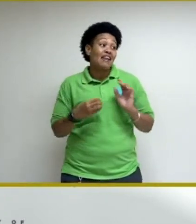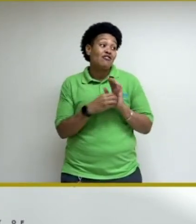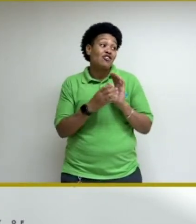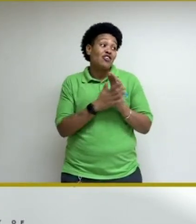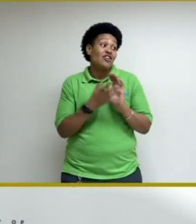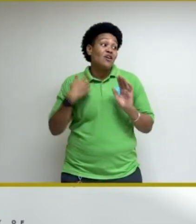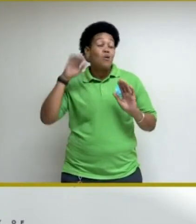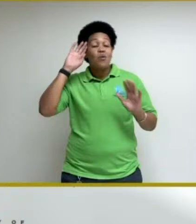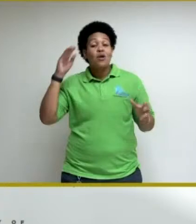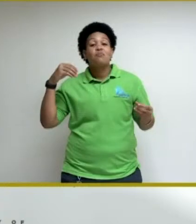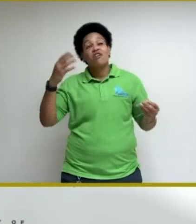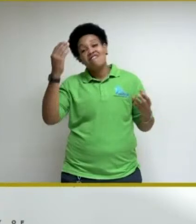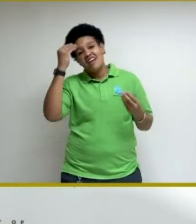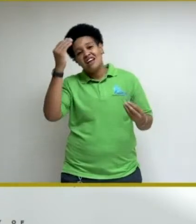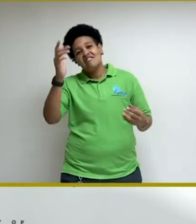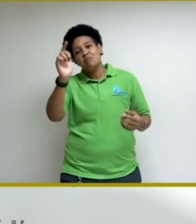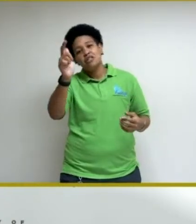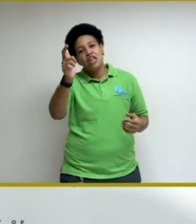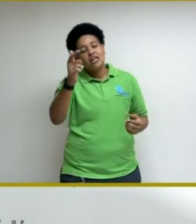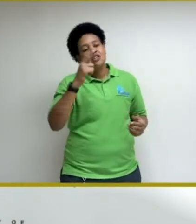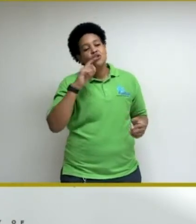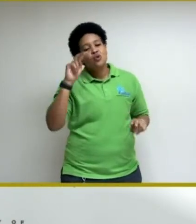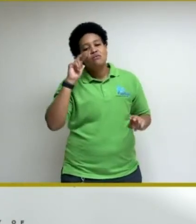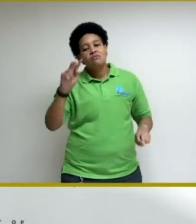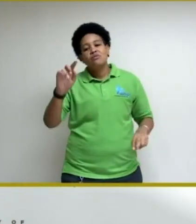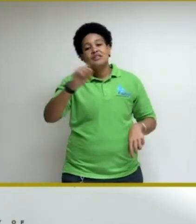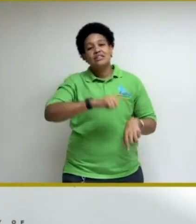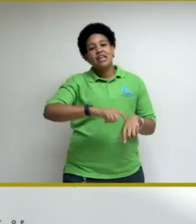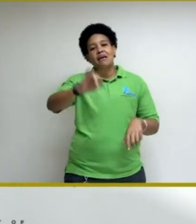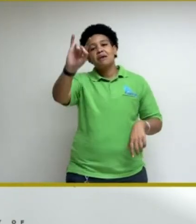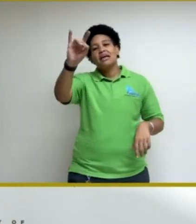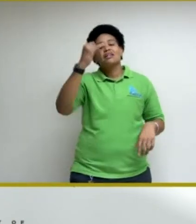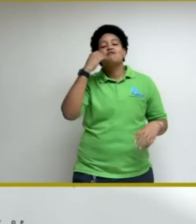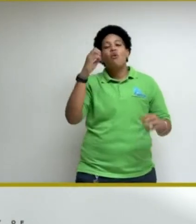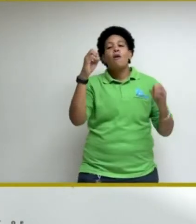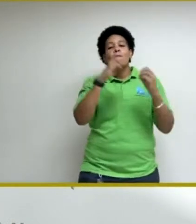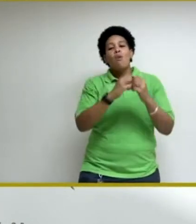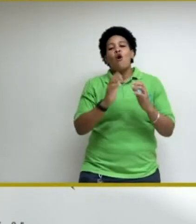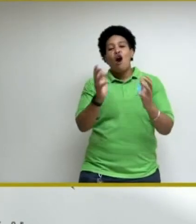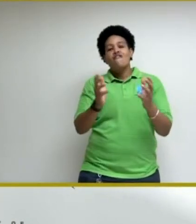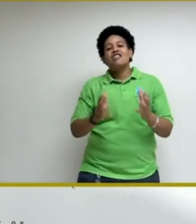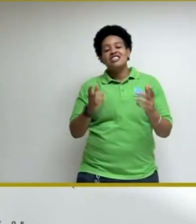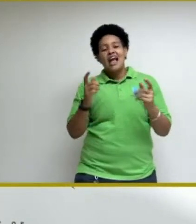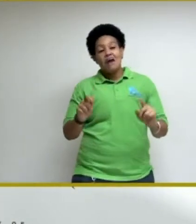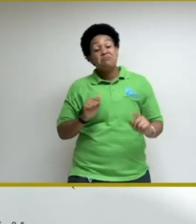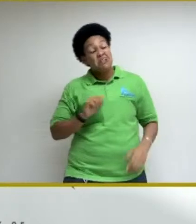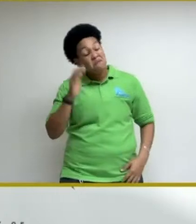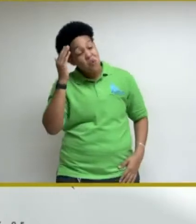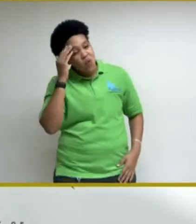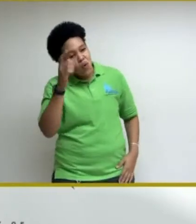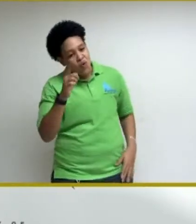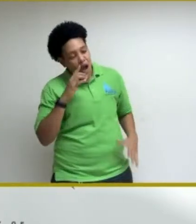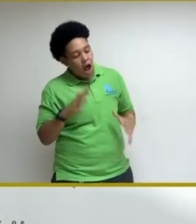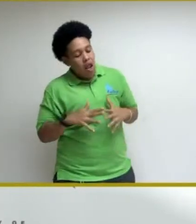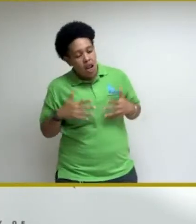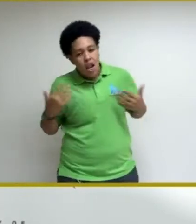and we will provide the information later on. So tune in at 8 if you want a further conversation. I know there are a lot